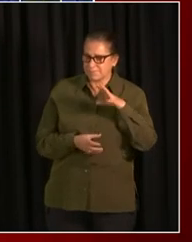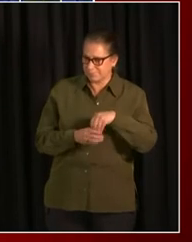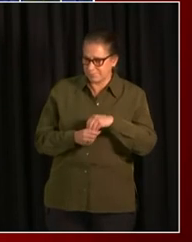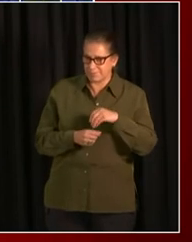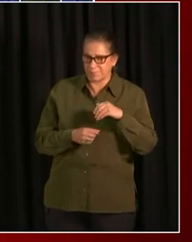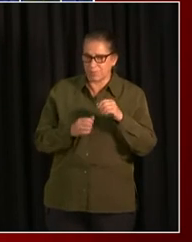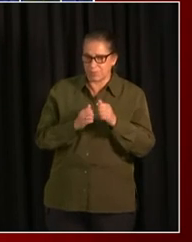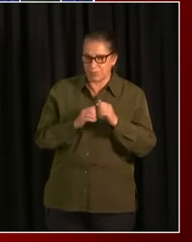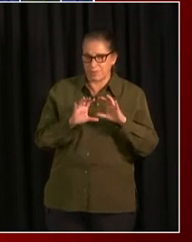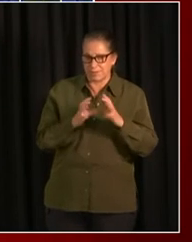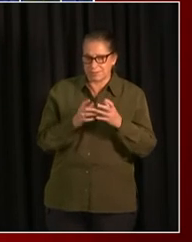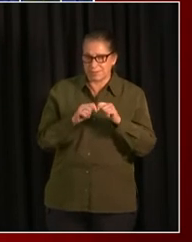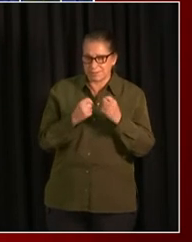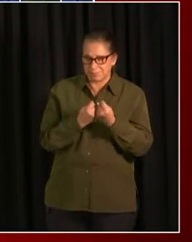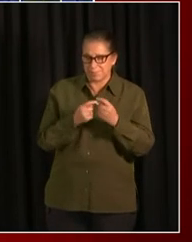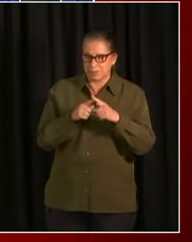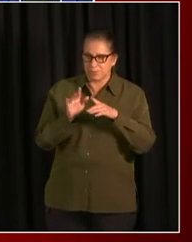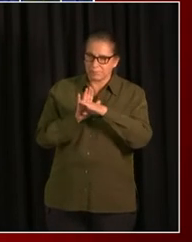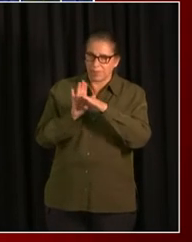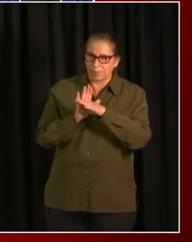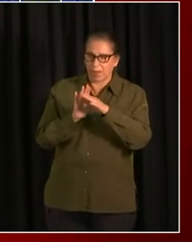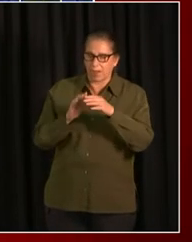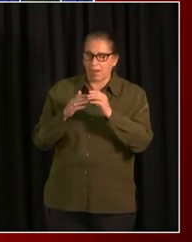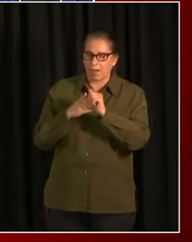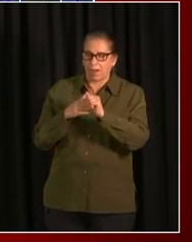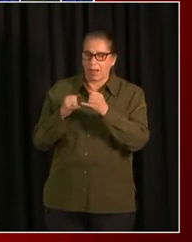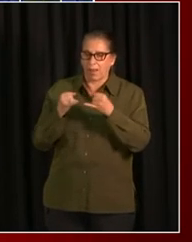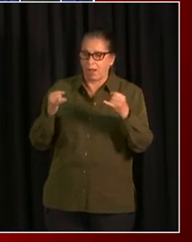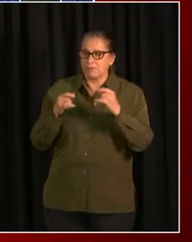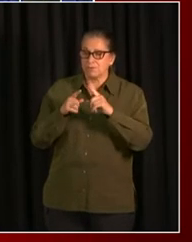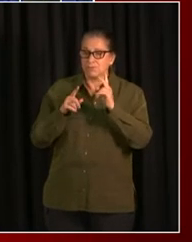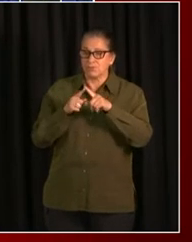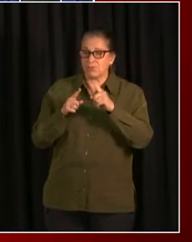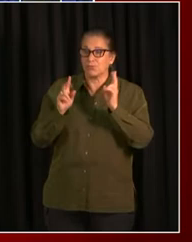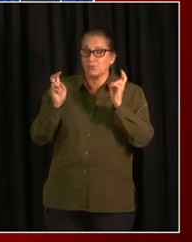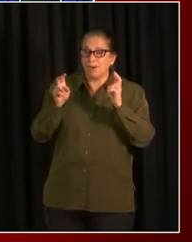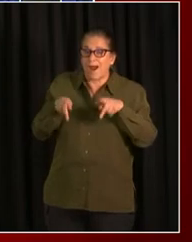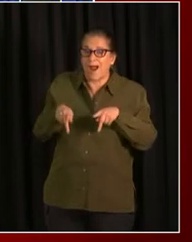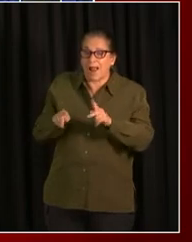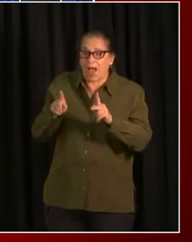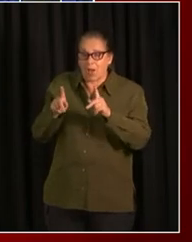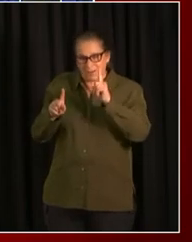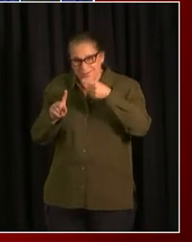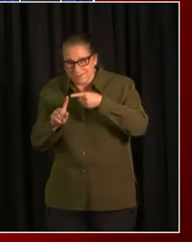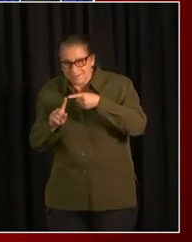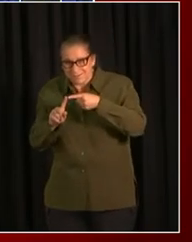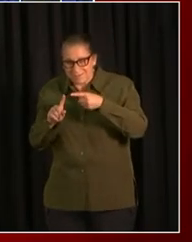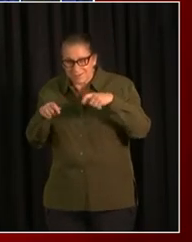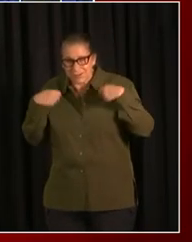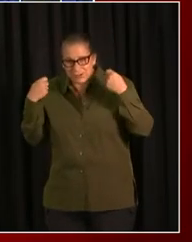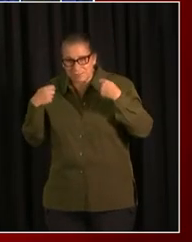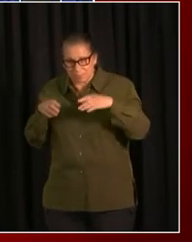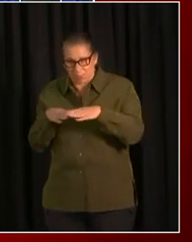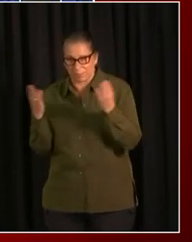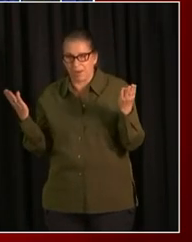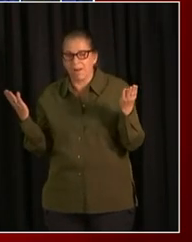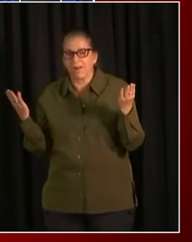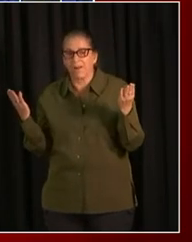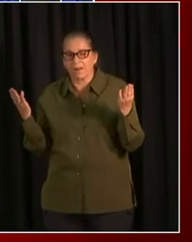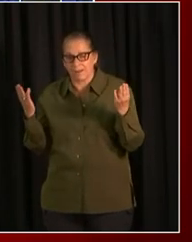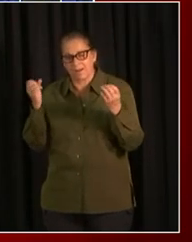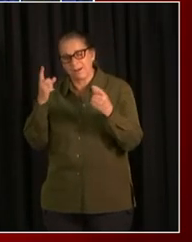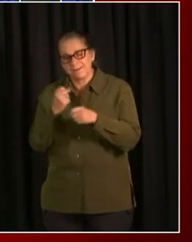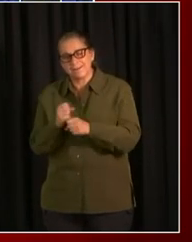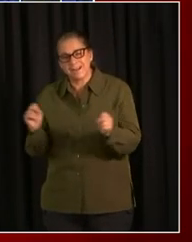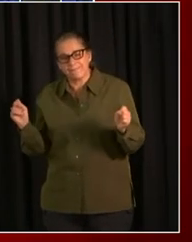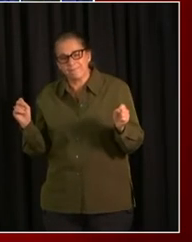documents to allow gyms to open safely, and we've given a few webinars as well to